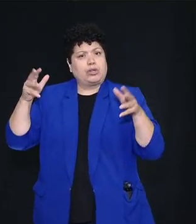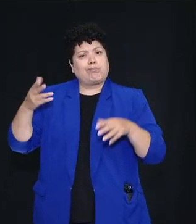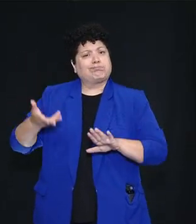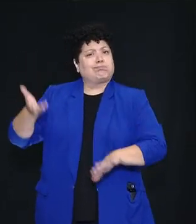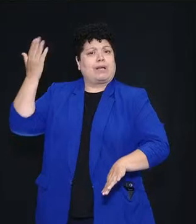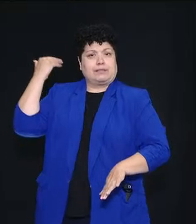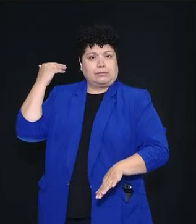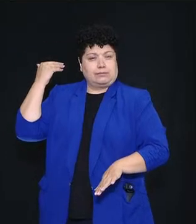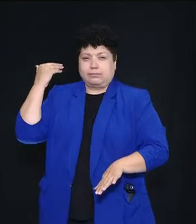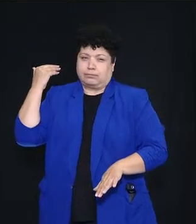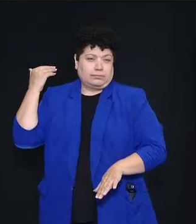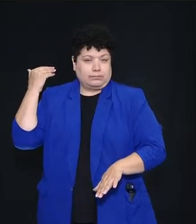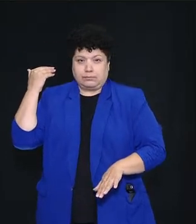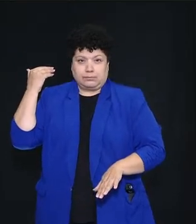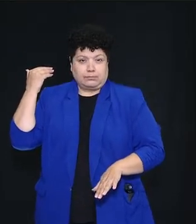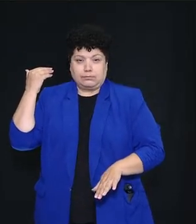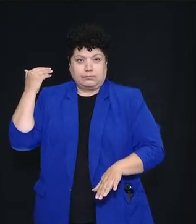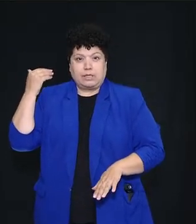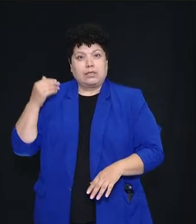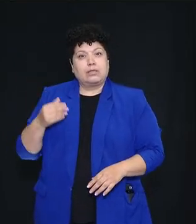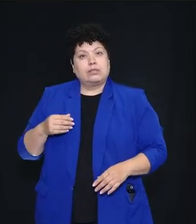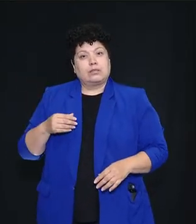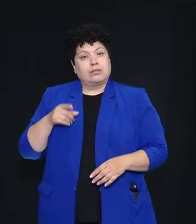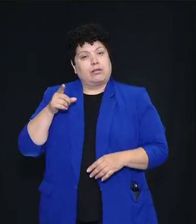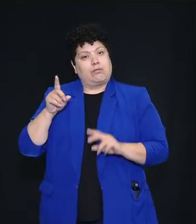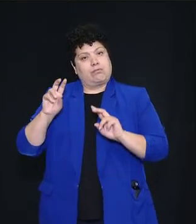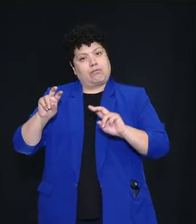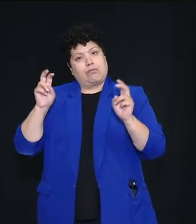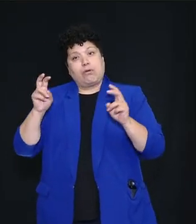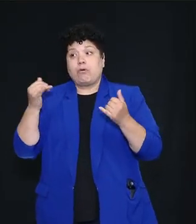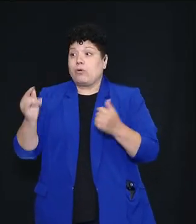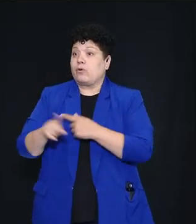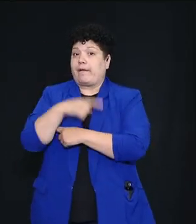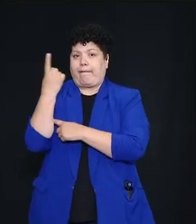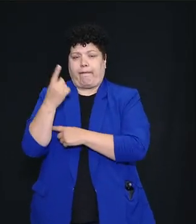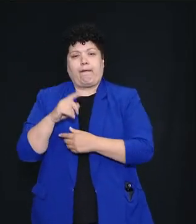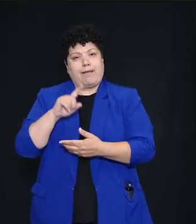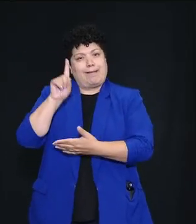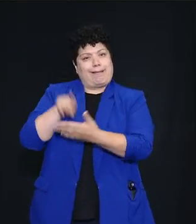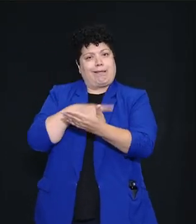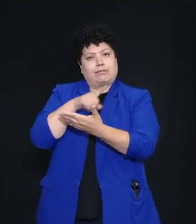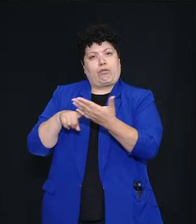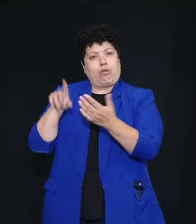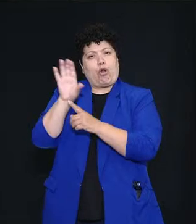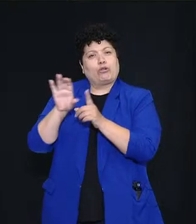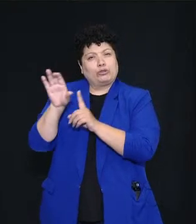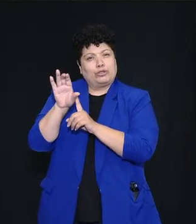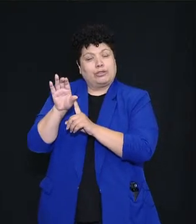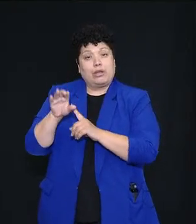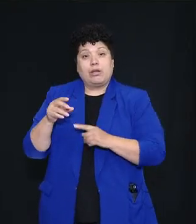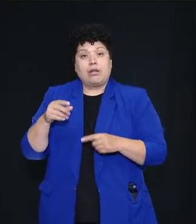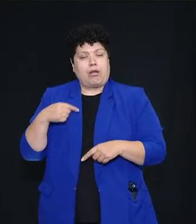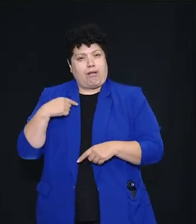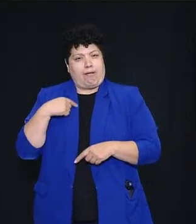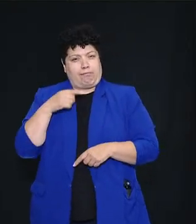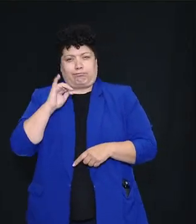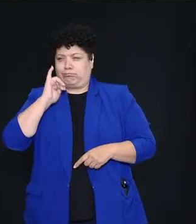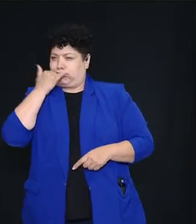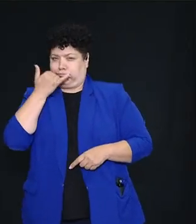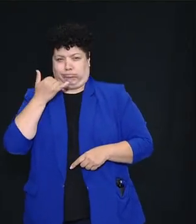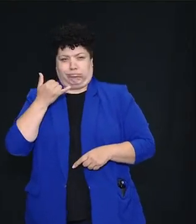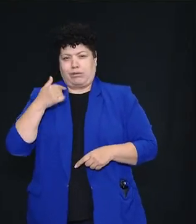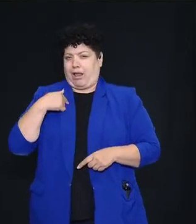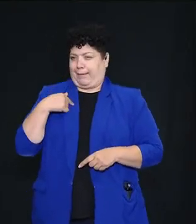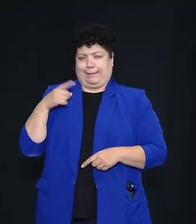becomes open to what is called cancel culture, that would judge the past purely on the basis of